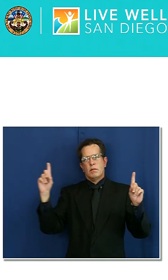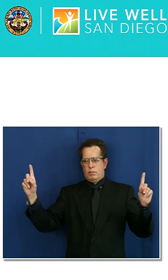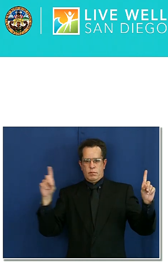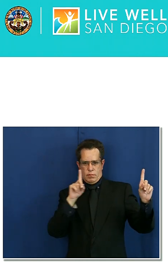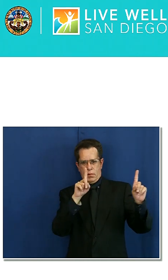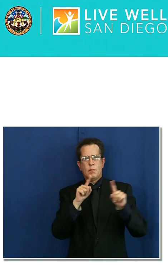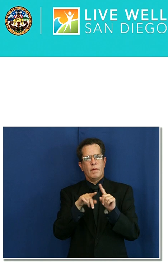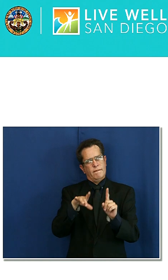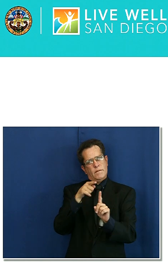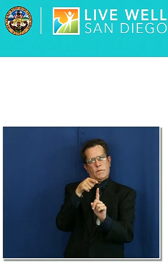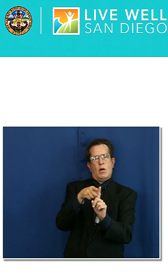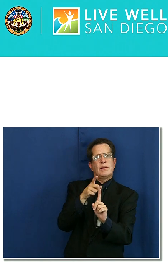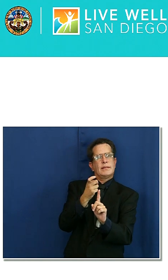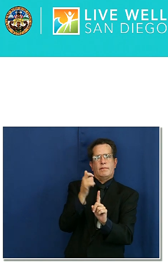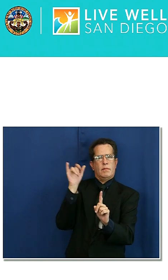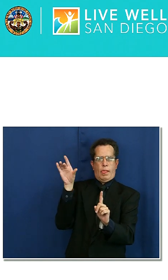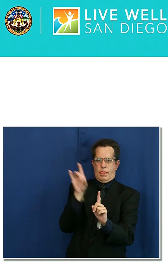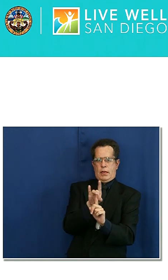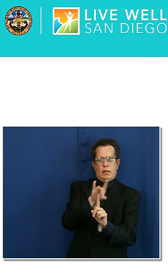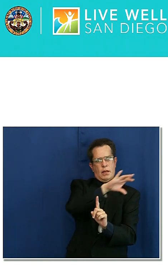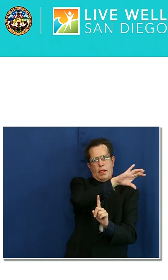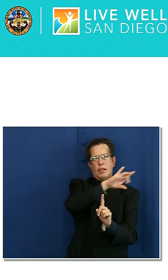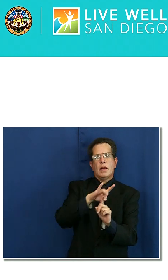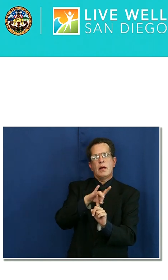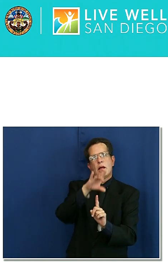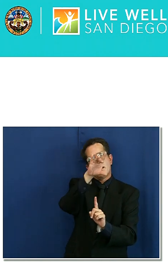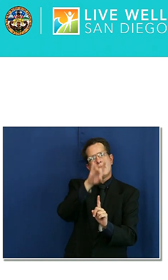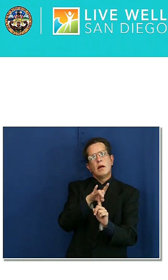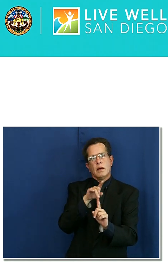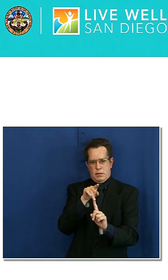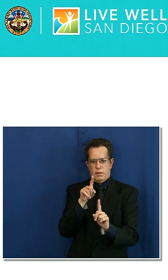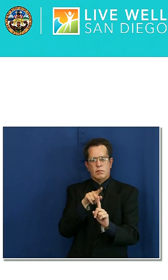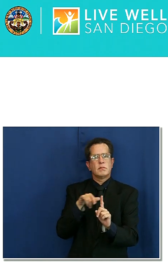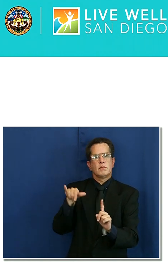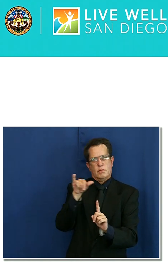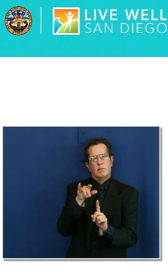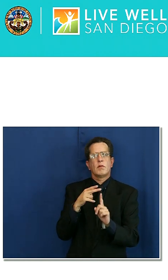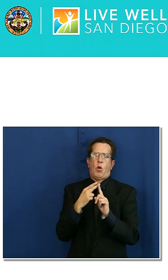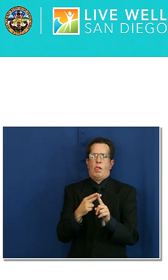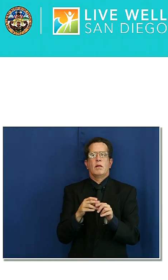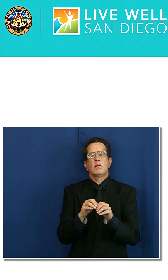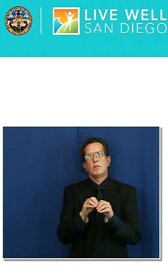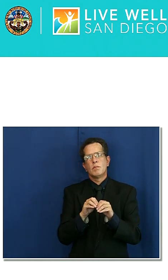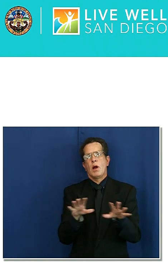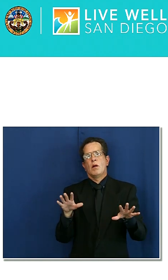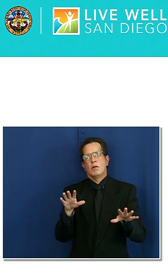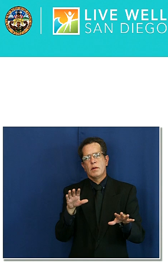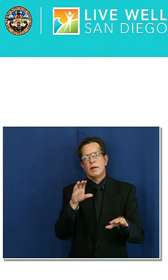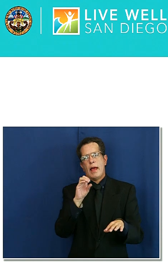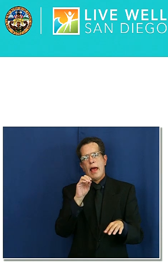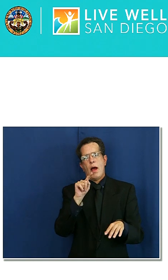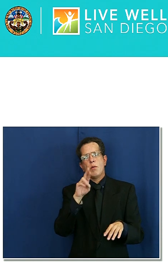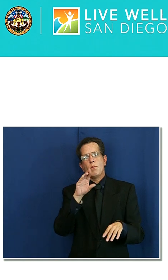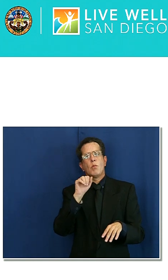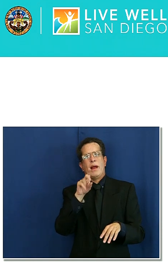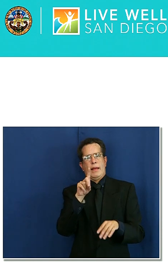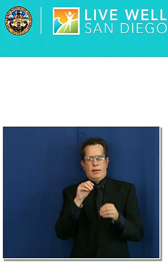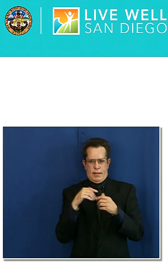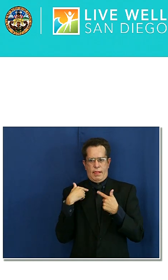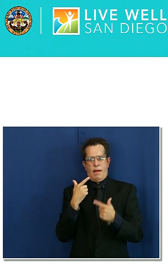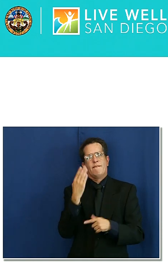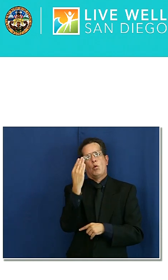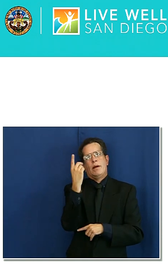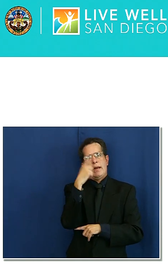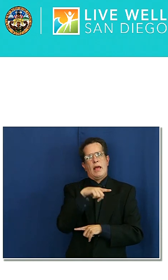that are epidemiologically linked and in different households with onset within the past 14